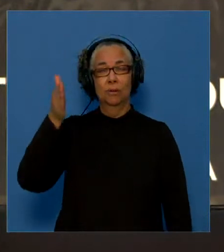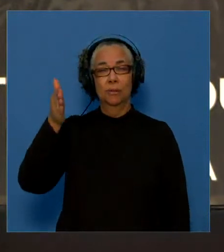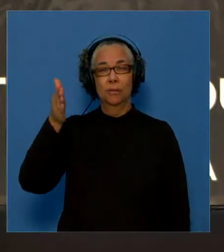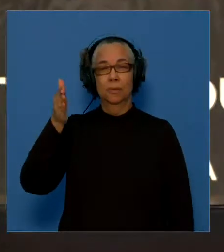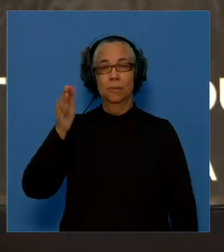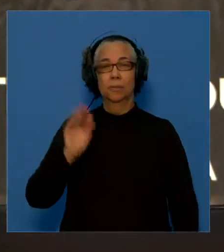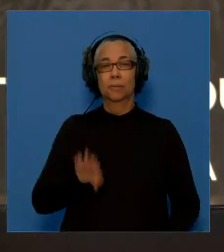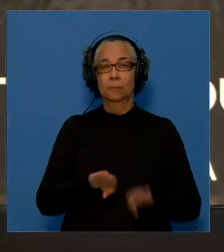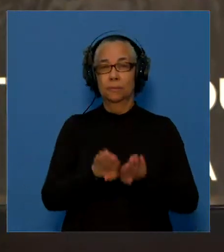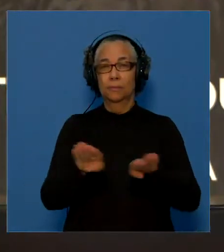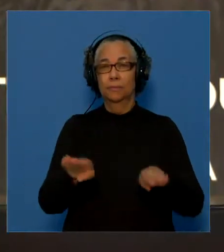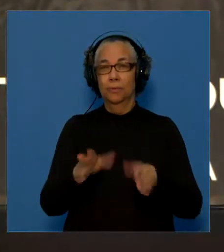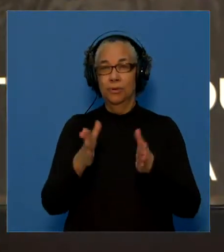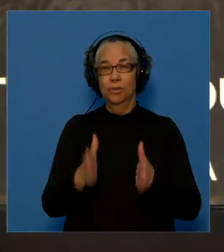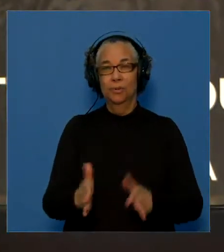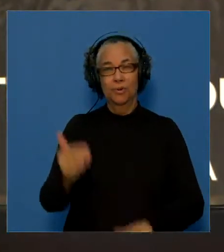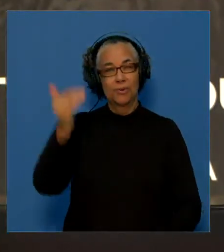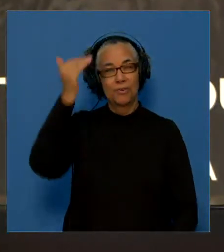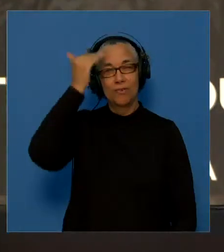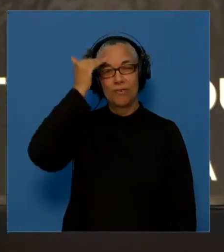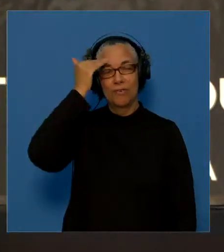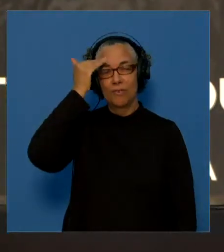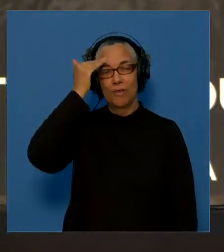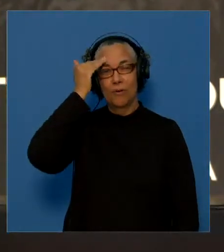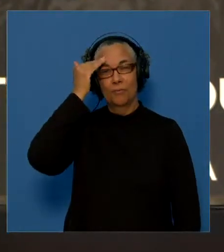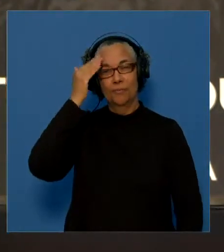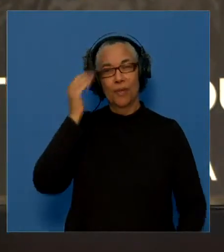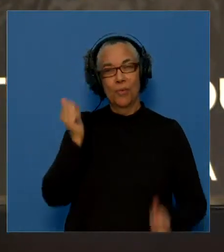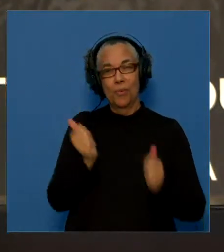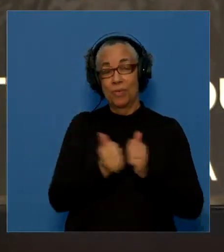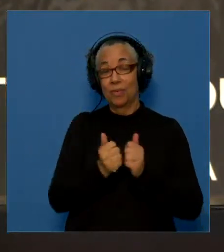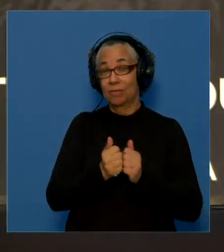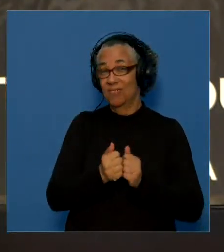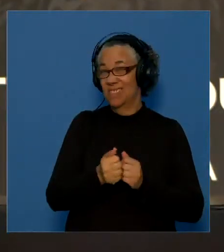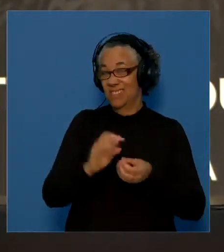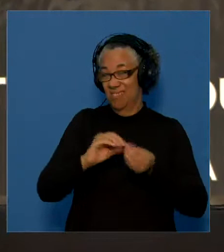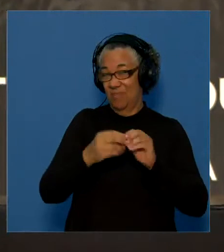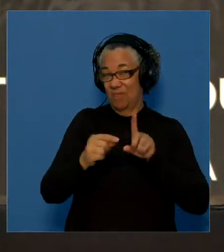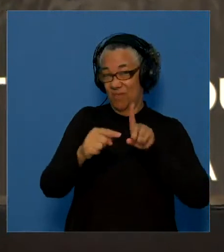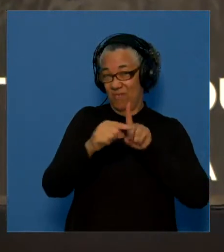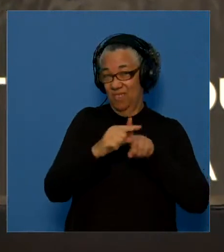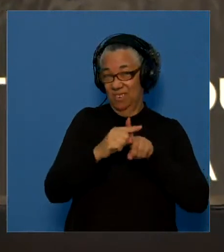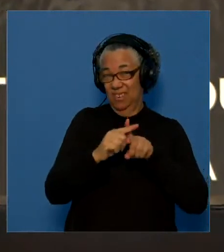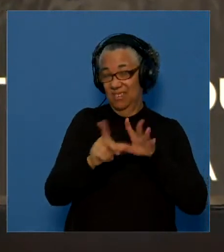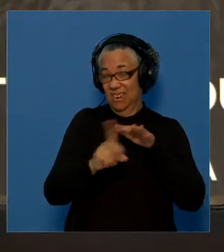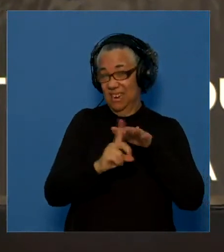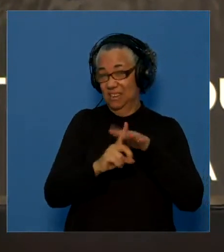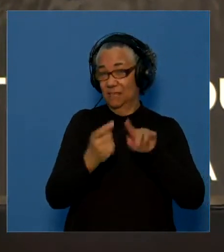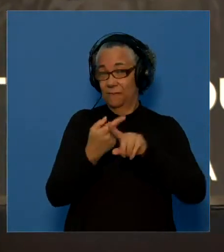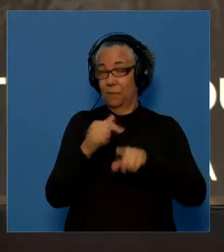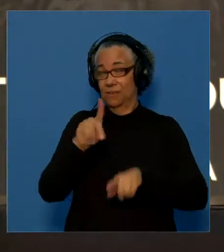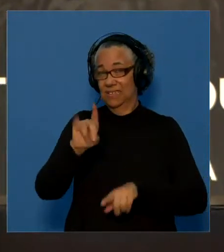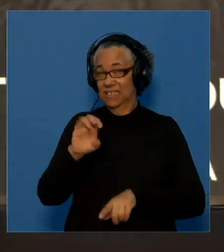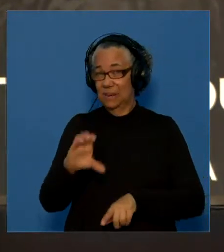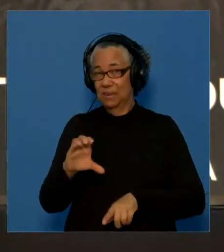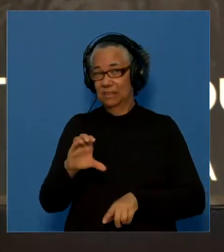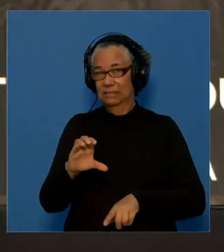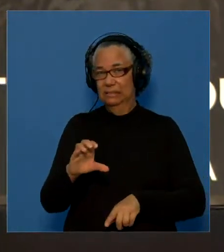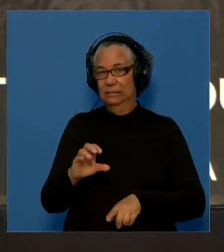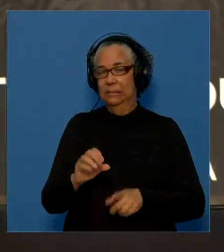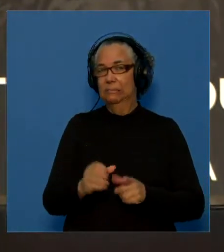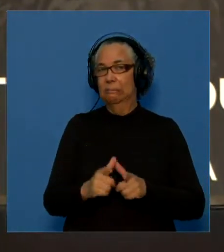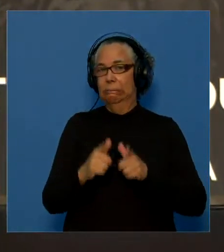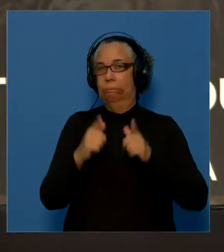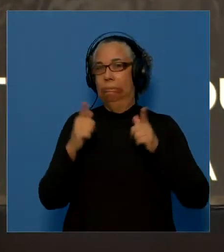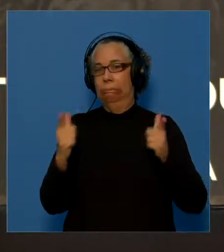Bermudians will be aware that given the number of confirmed cases since the beginning of December, there has also been a substantial increase in the number of persons